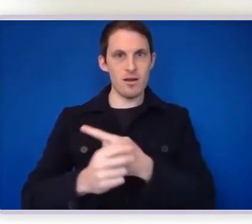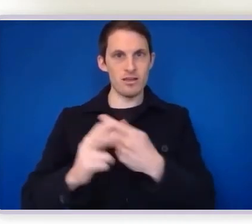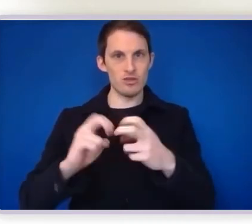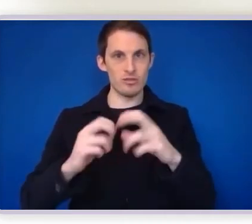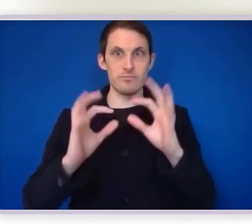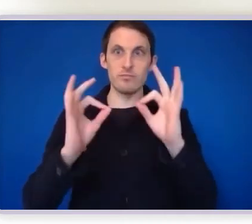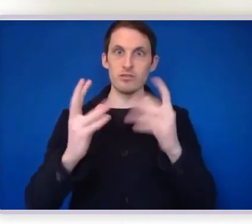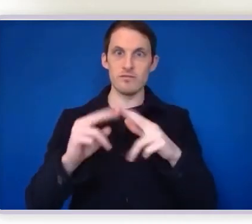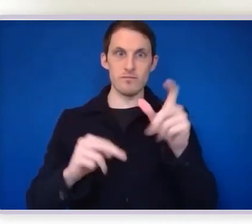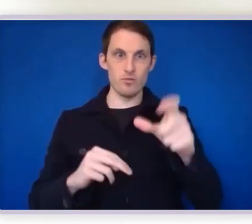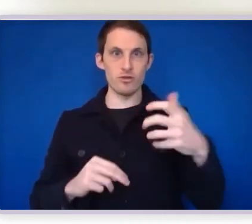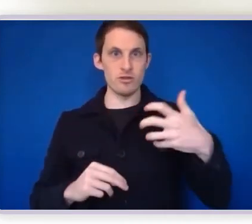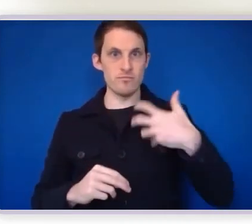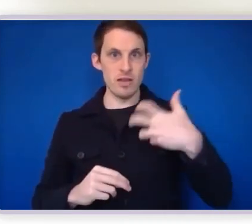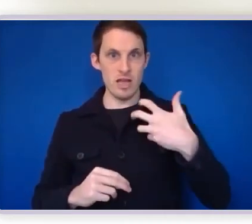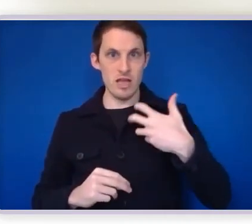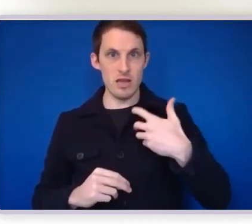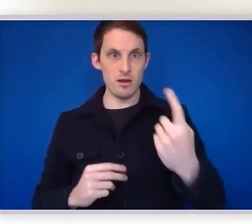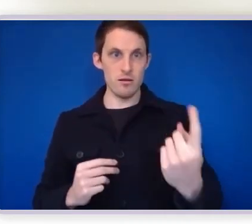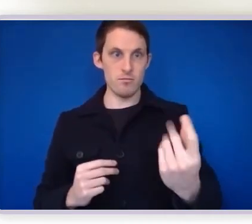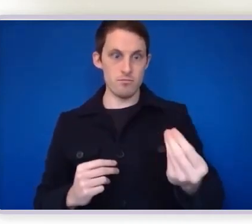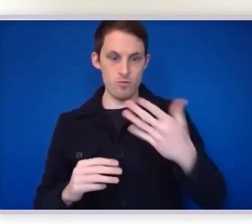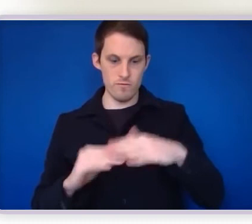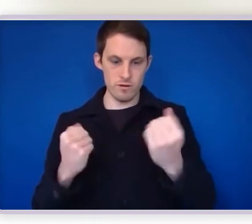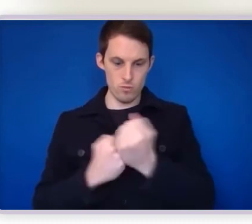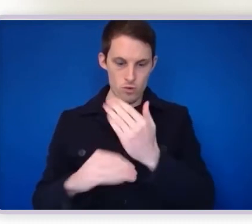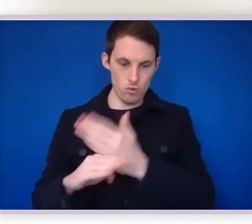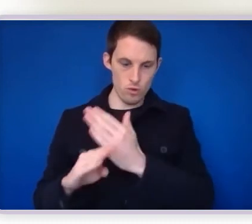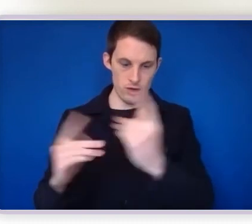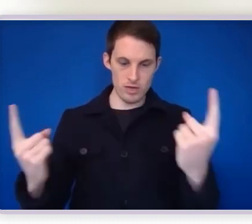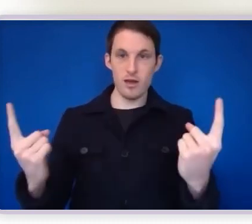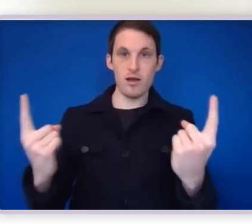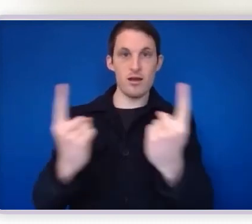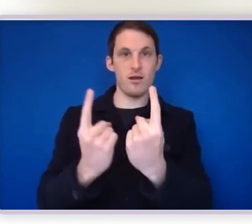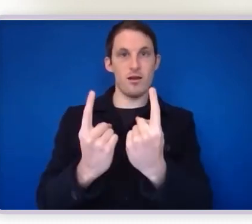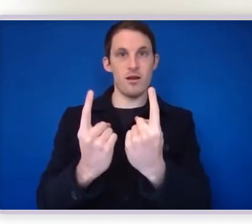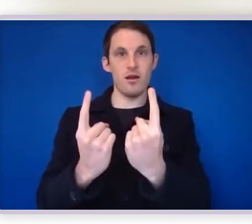complain about a support worker in their life. I totally understand that. So